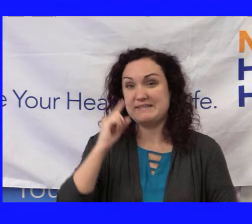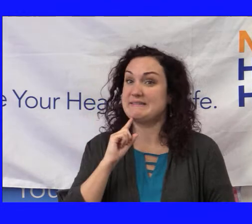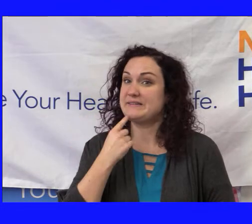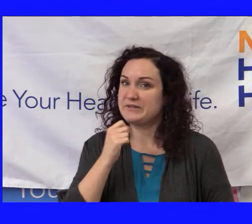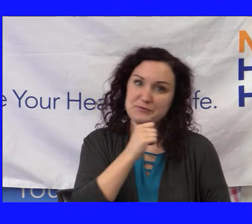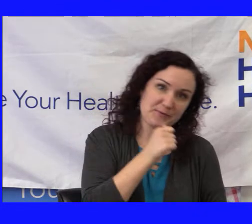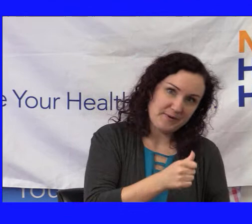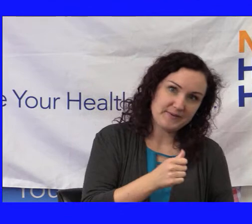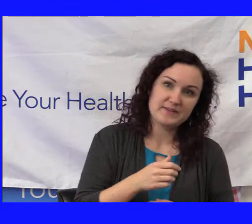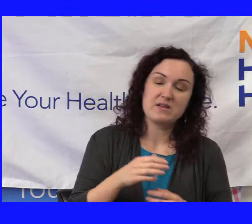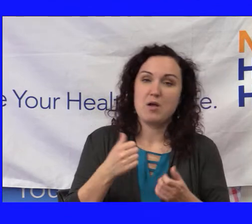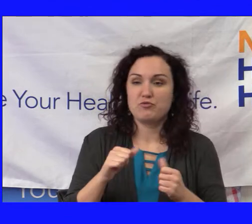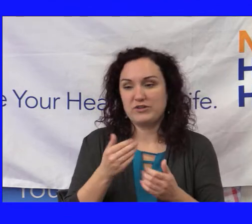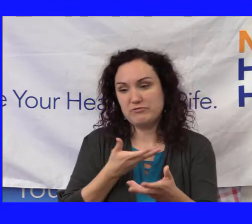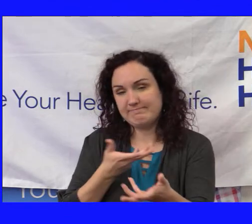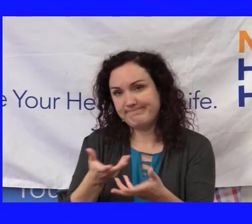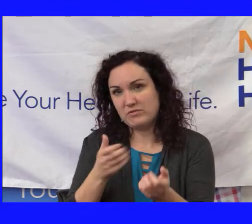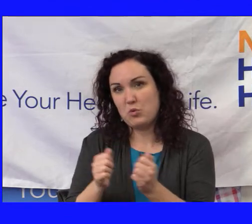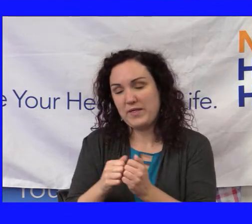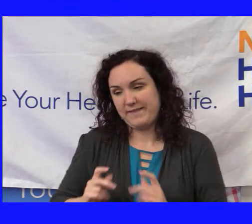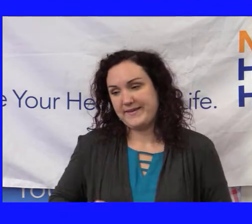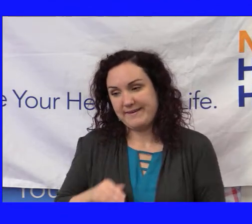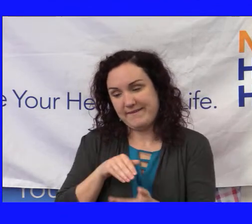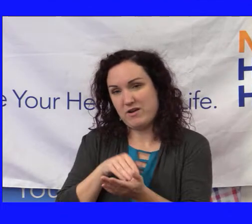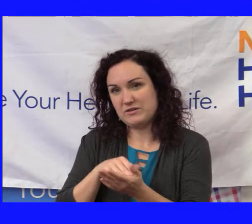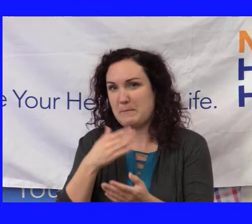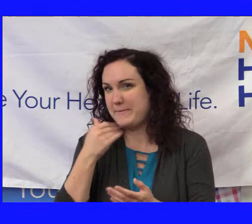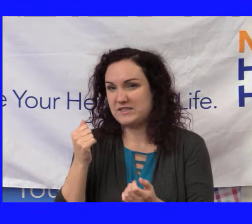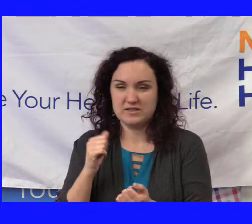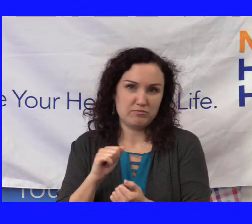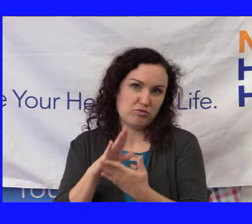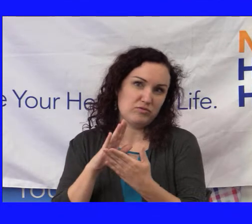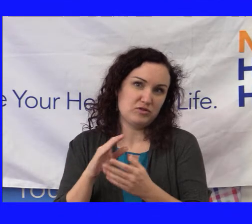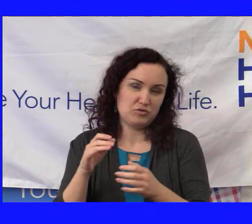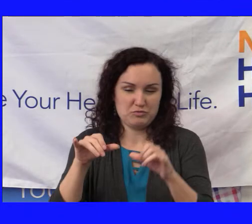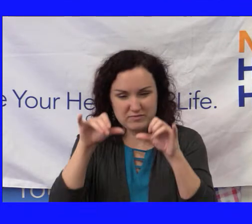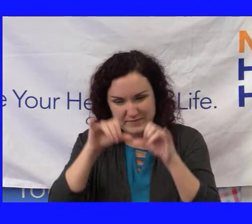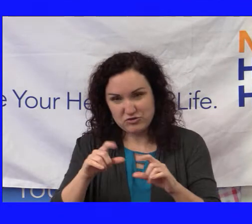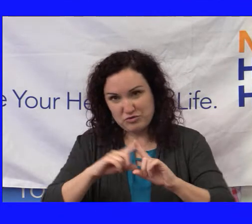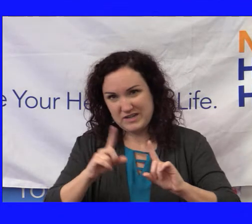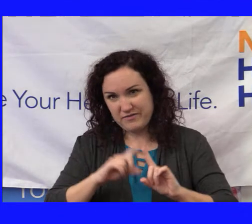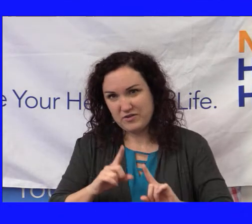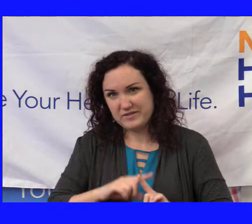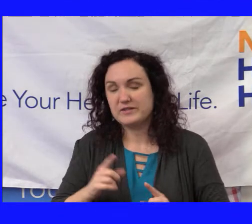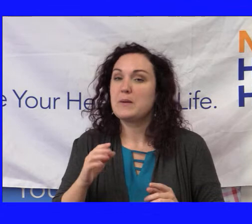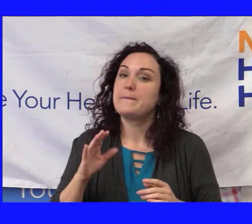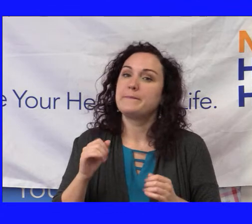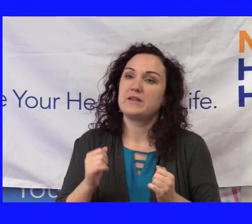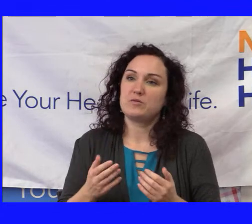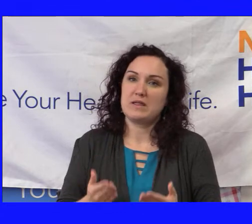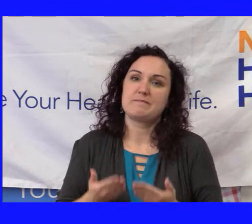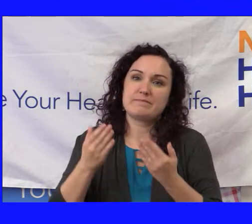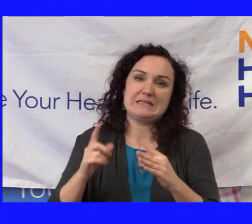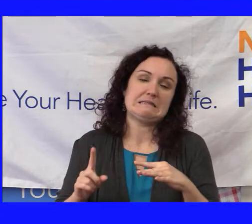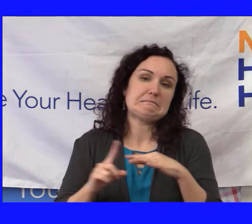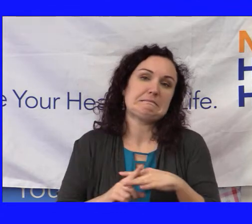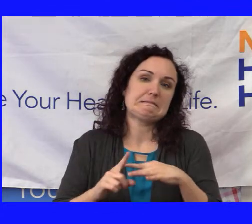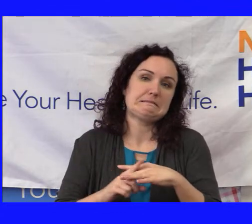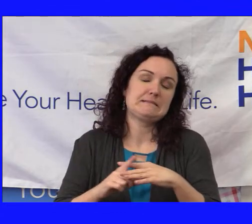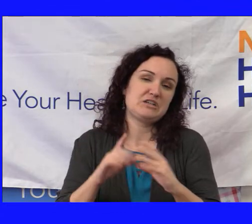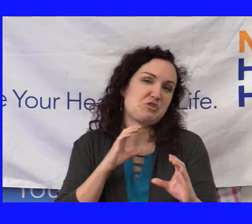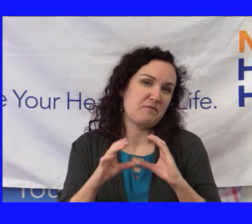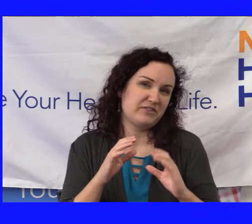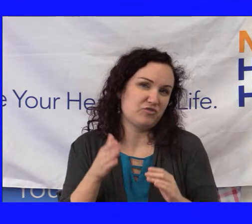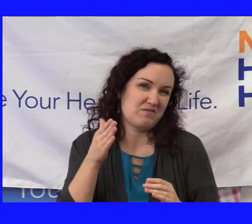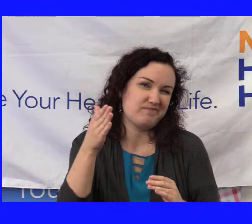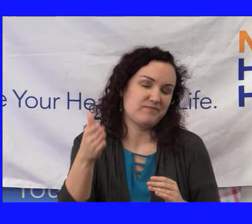with the nephrologist on in the nephrology work group on what are the best ways to measure differences, but this keeps coming up in conversation as a limitation to the practice. These